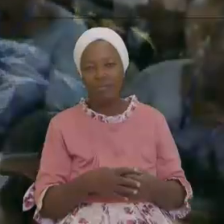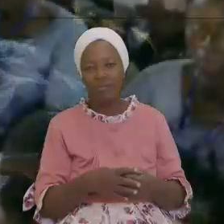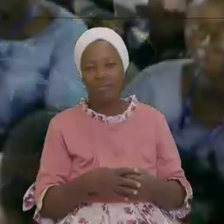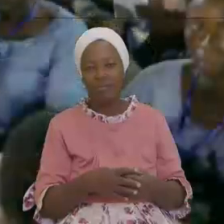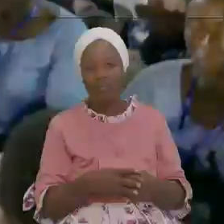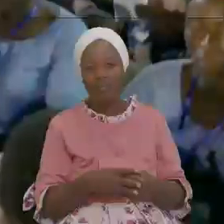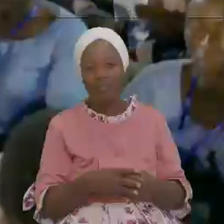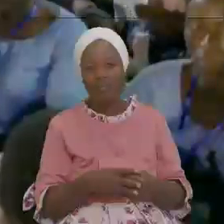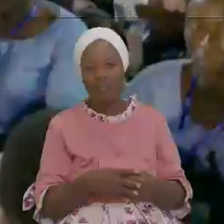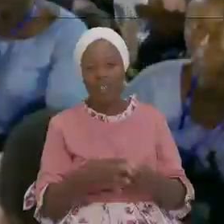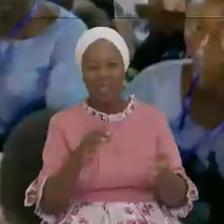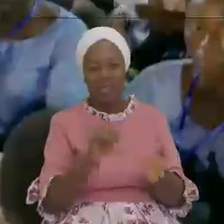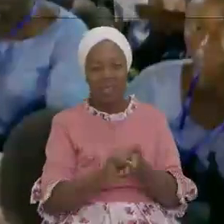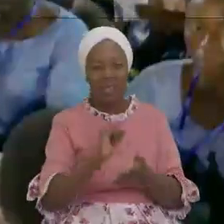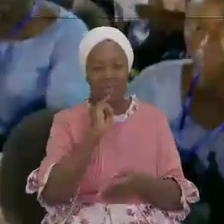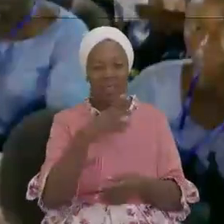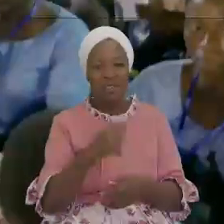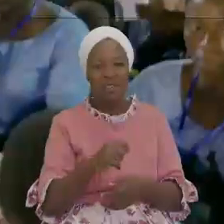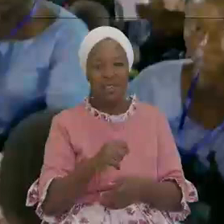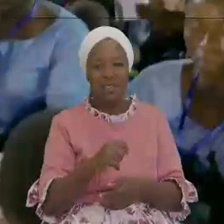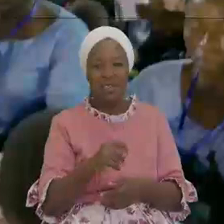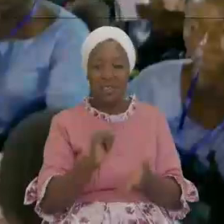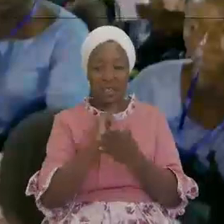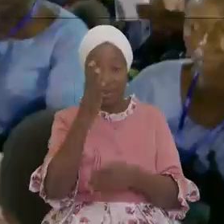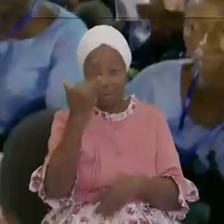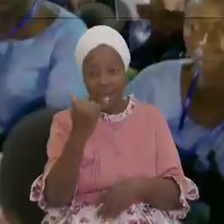That the risen Christ and Christ alone,